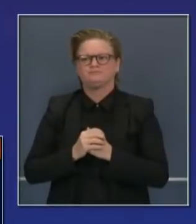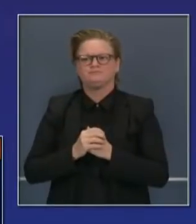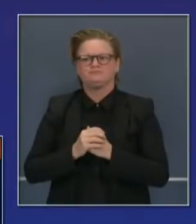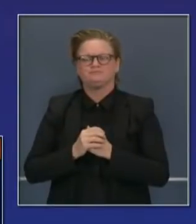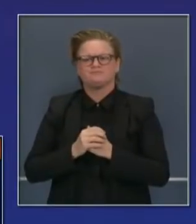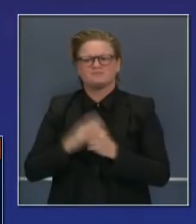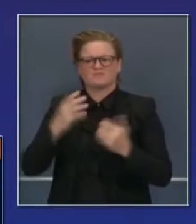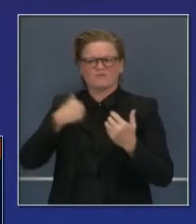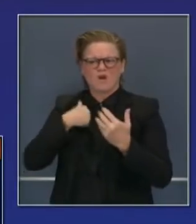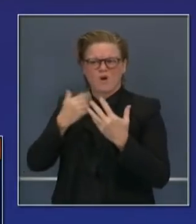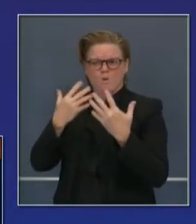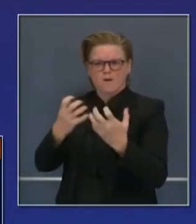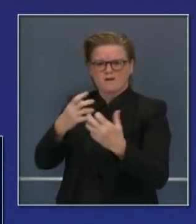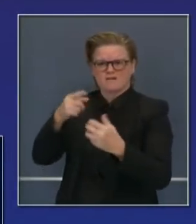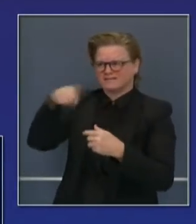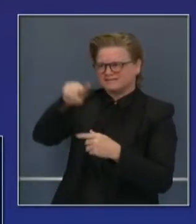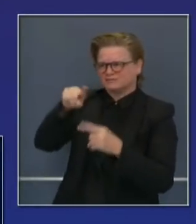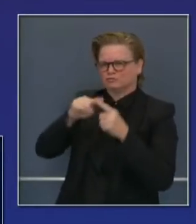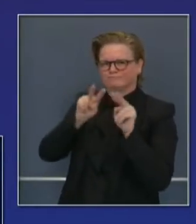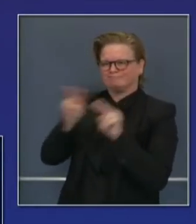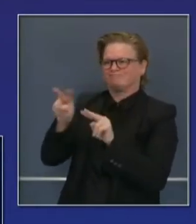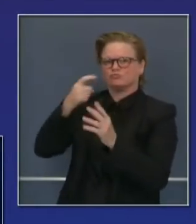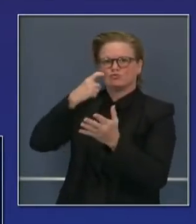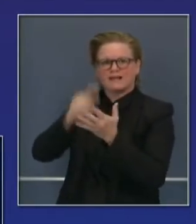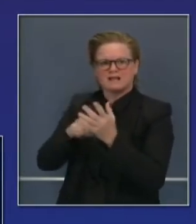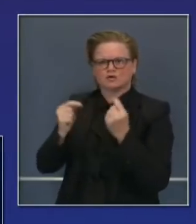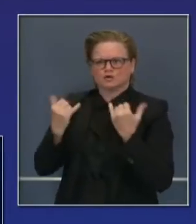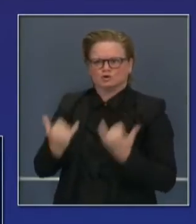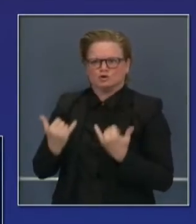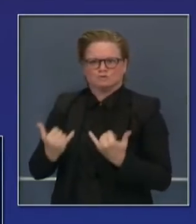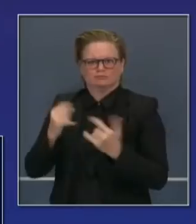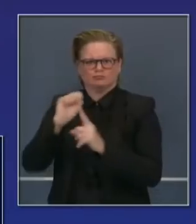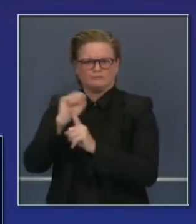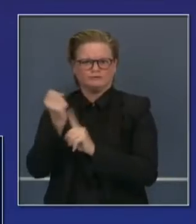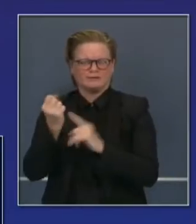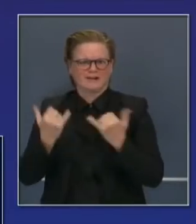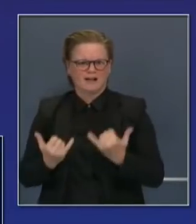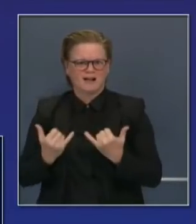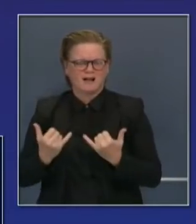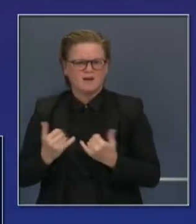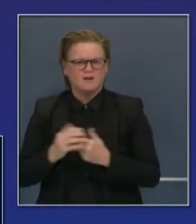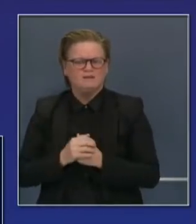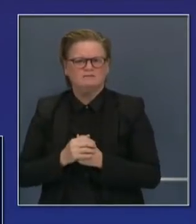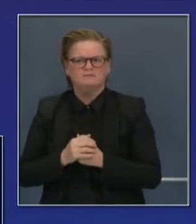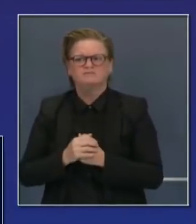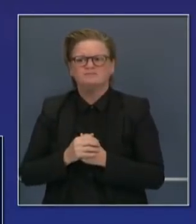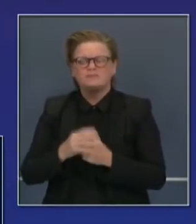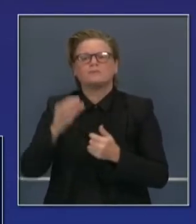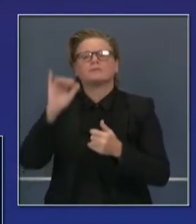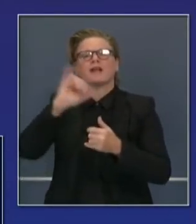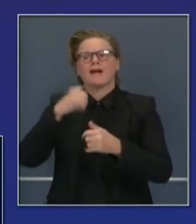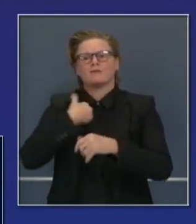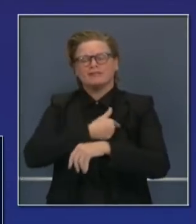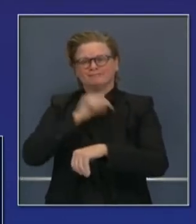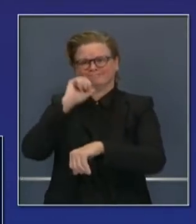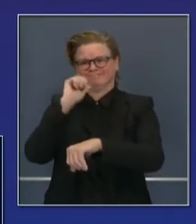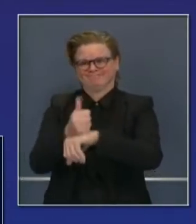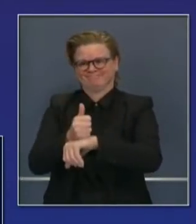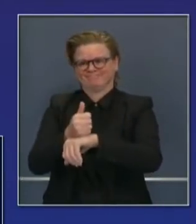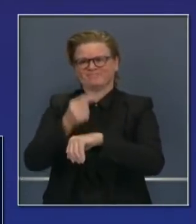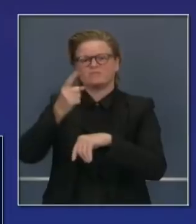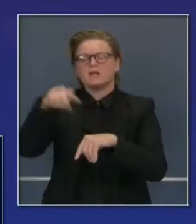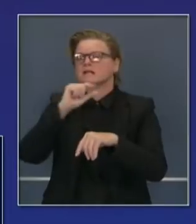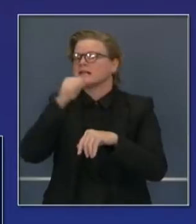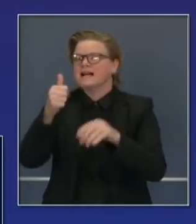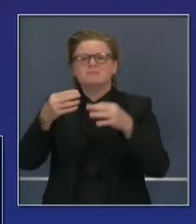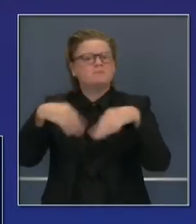this current moment that the state of California is in. We're also establishing a framework where all non-essential travel is